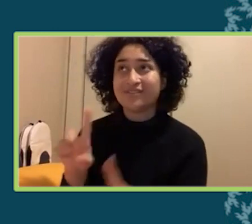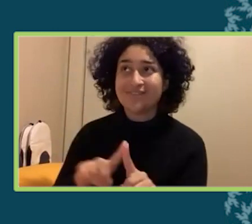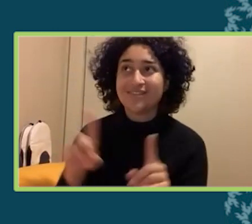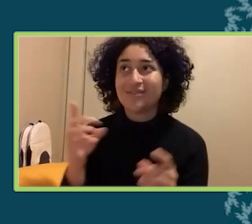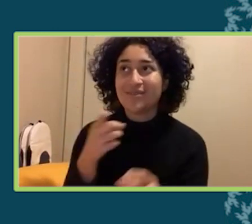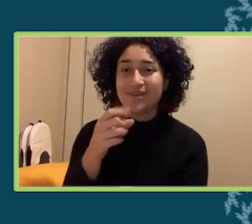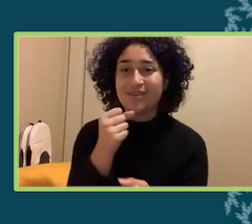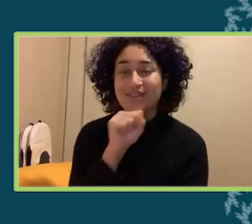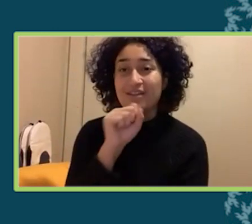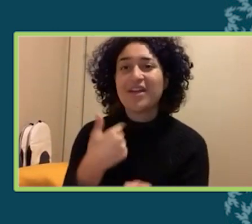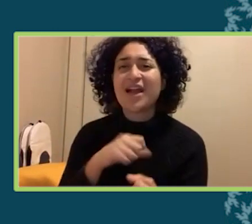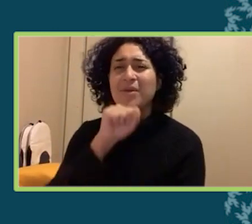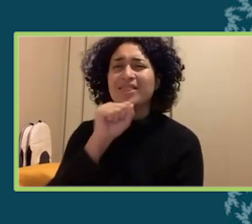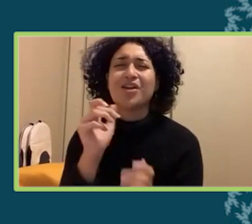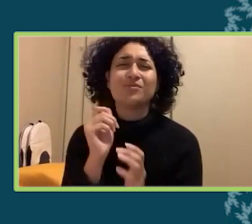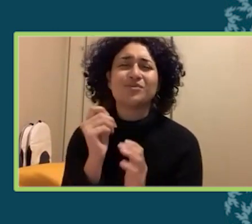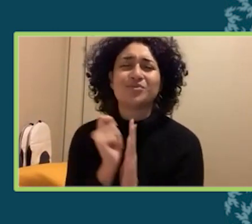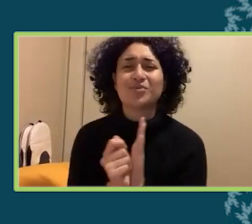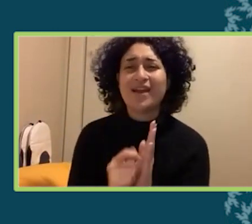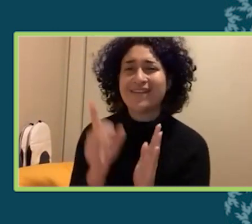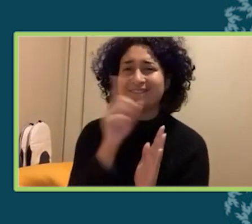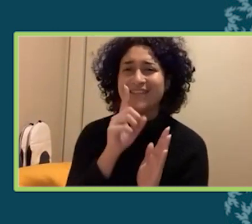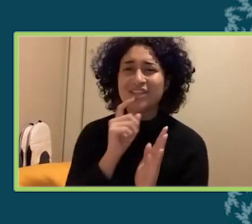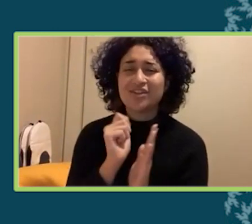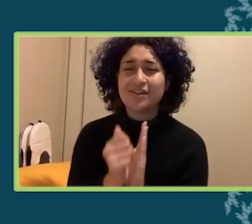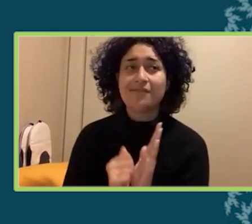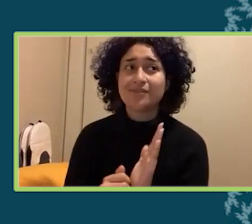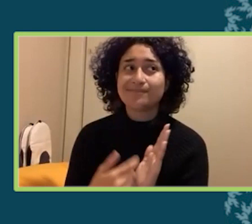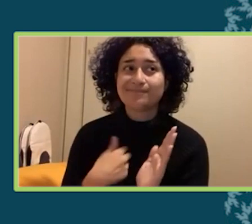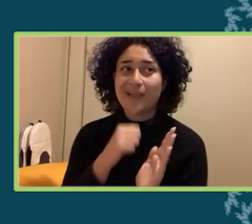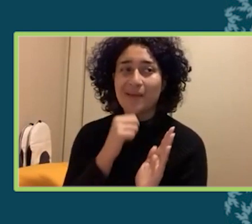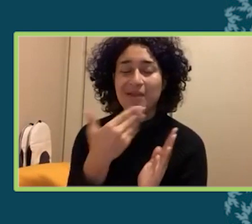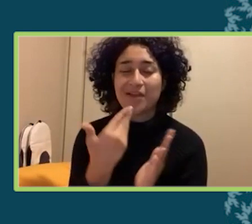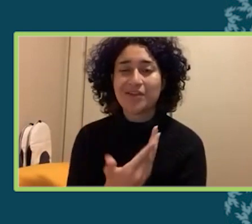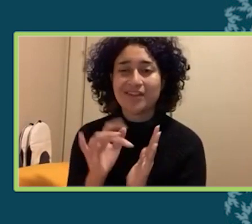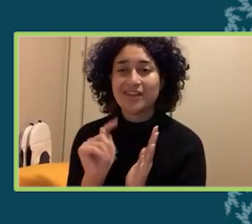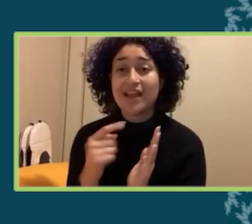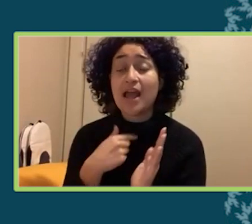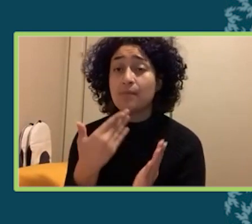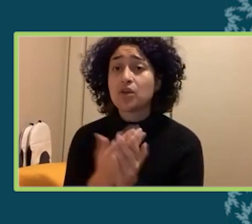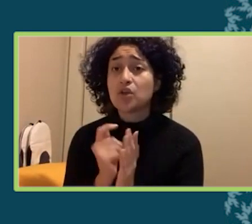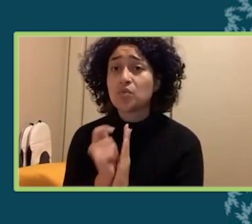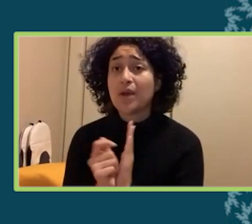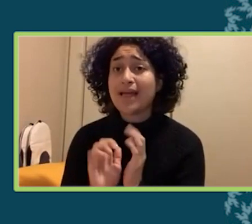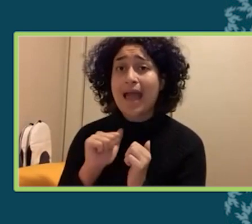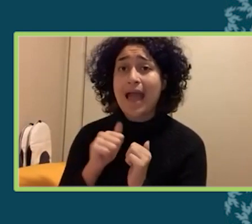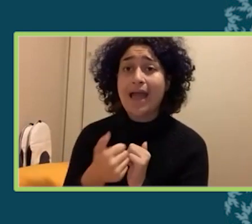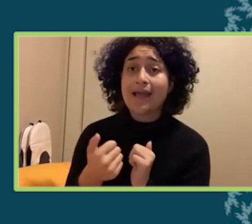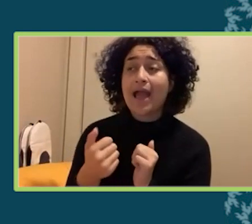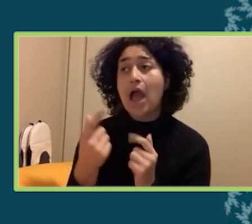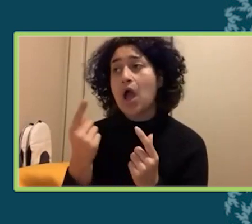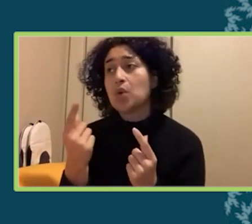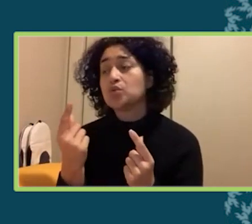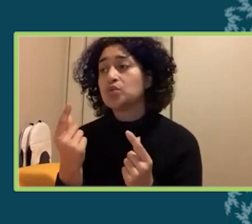would love to write a fiction novel. I don't think I'm particularly good at it. I am really good at writing like how-to business nonfiction